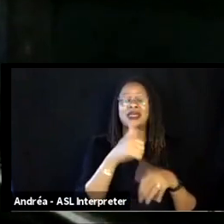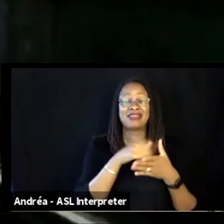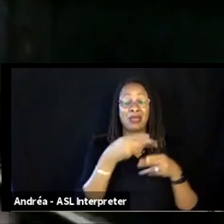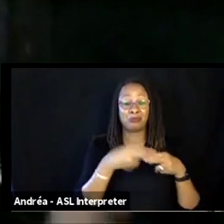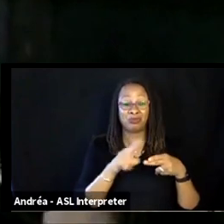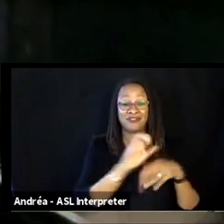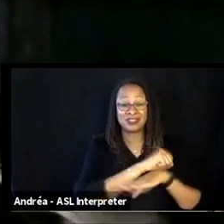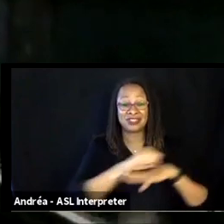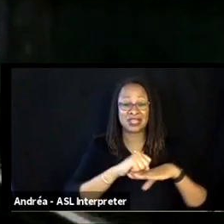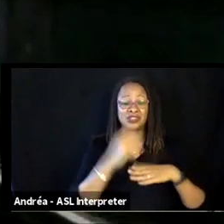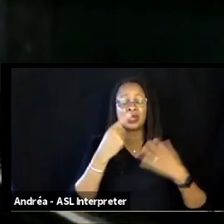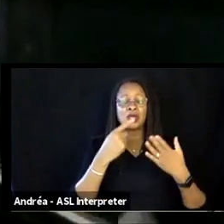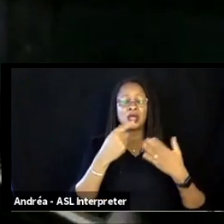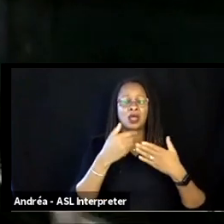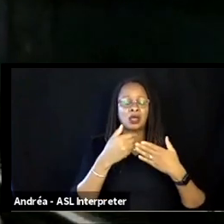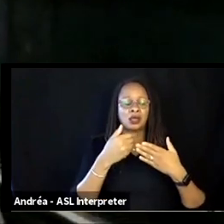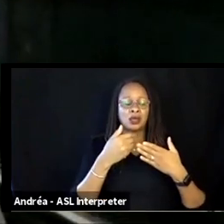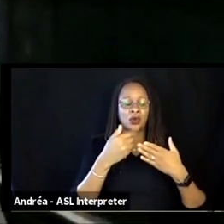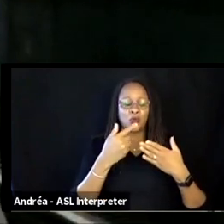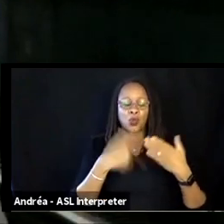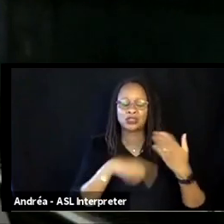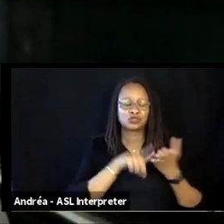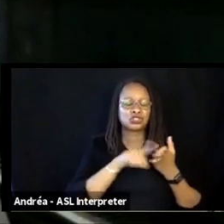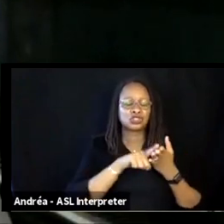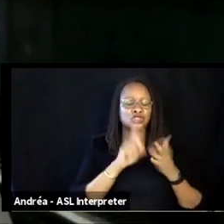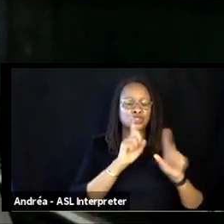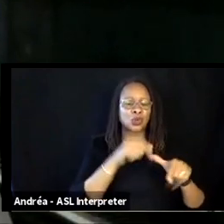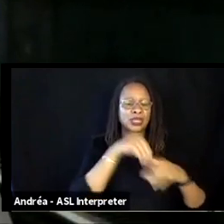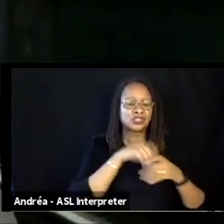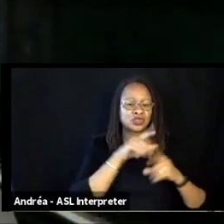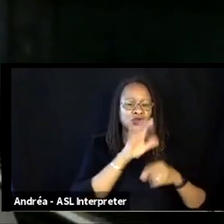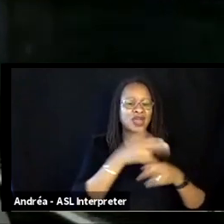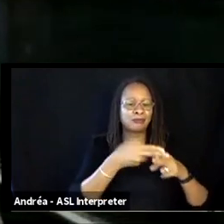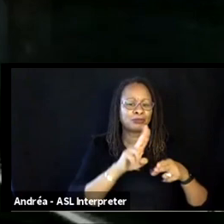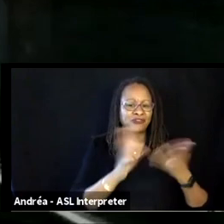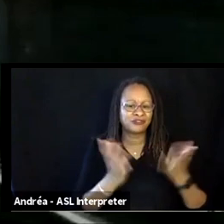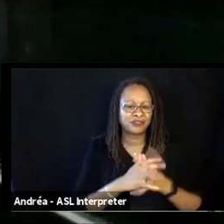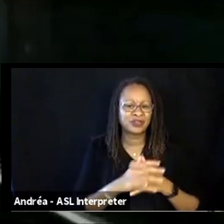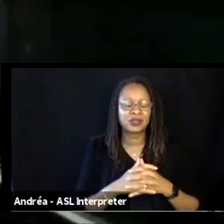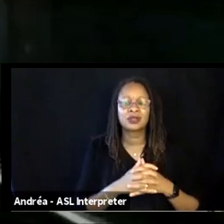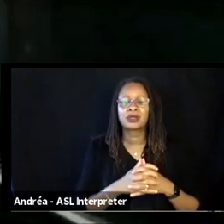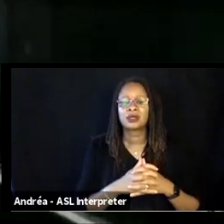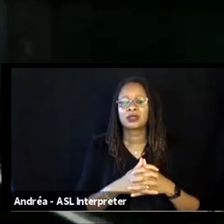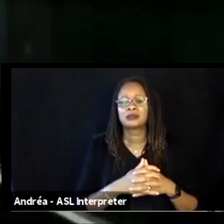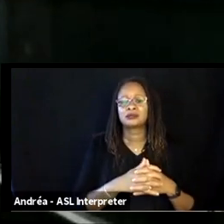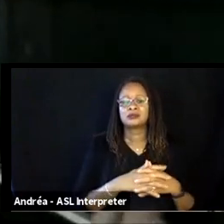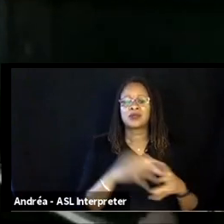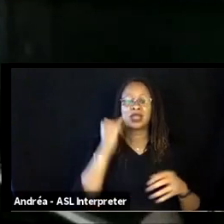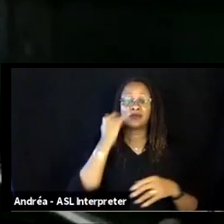before that, of like, what's the research insight that's actually going into that brief? So if, you know, we're talking